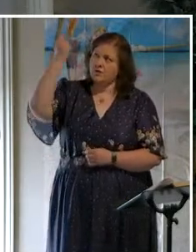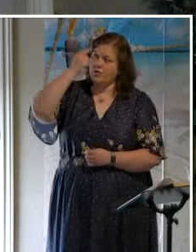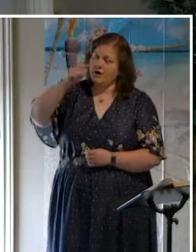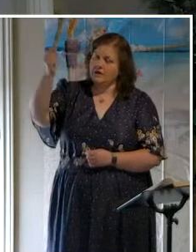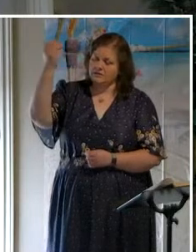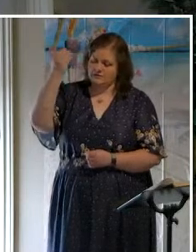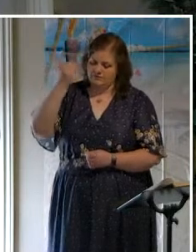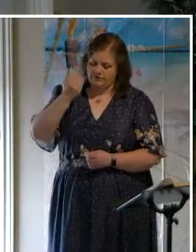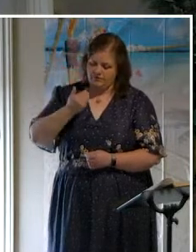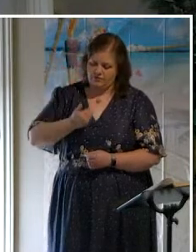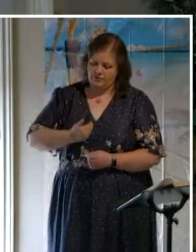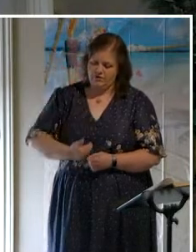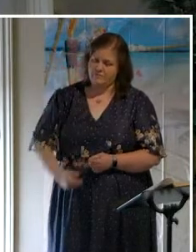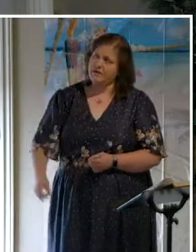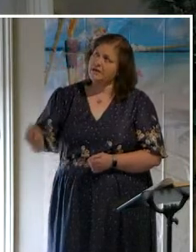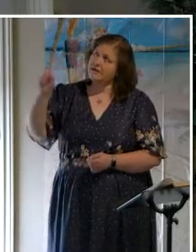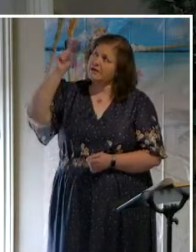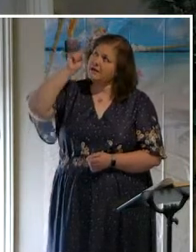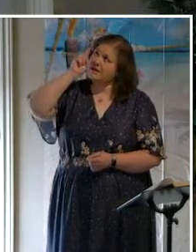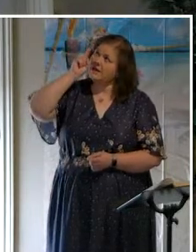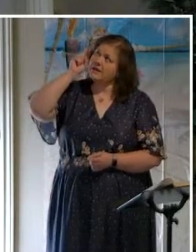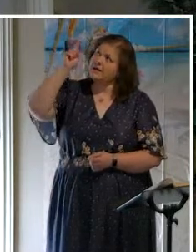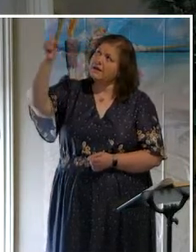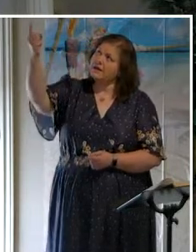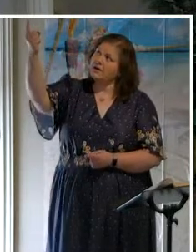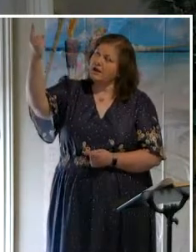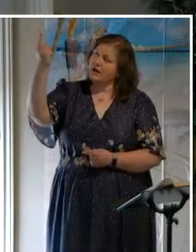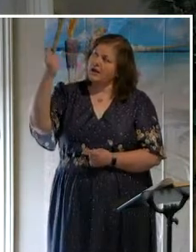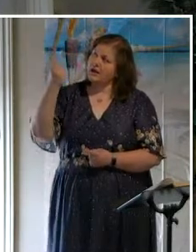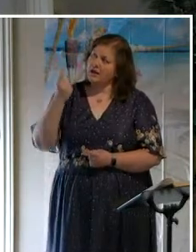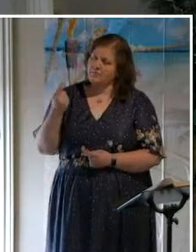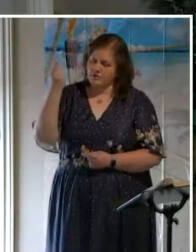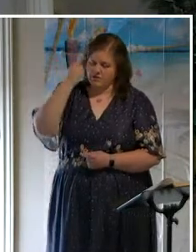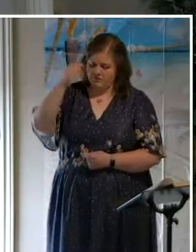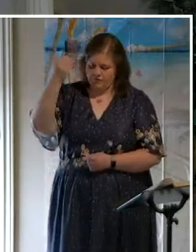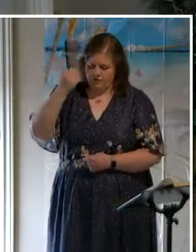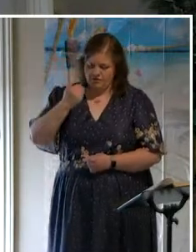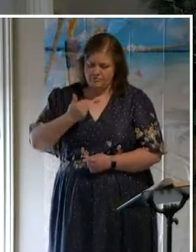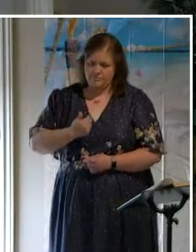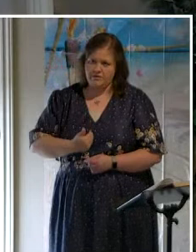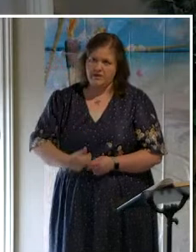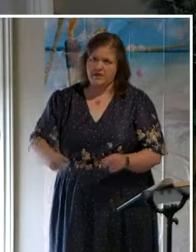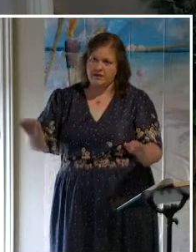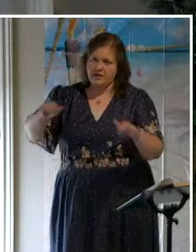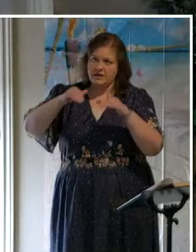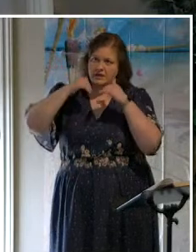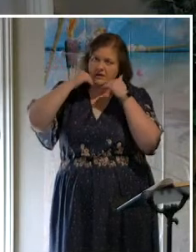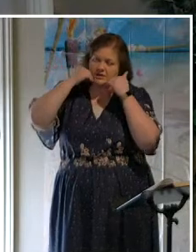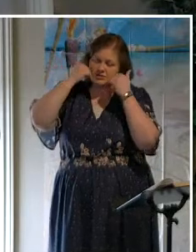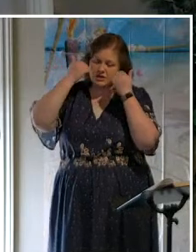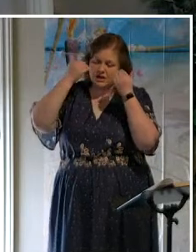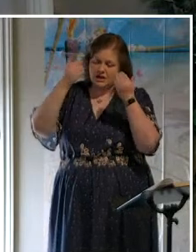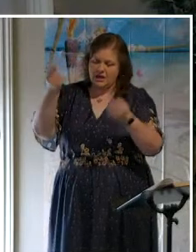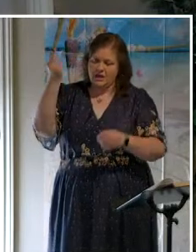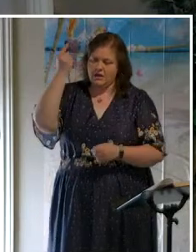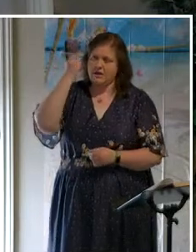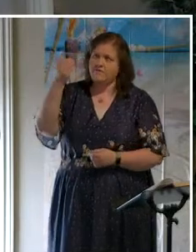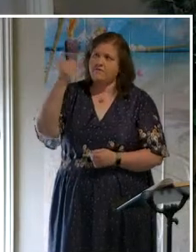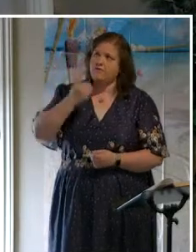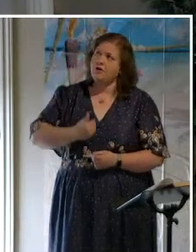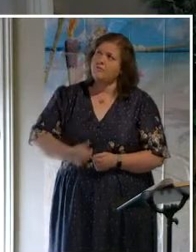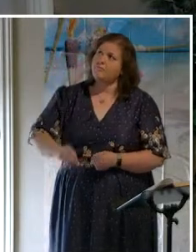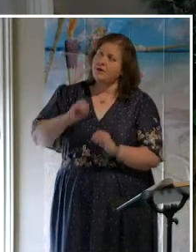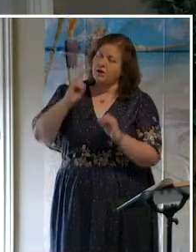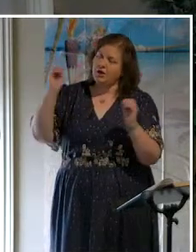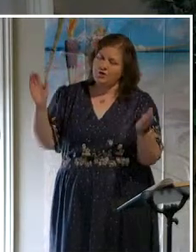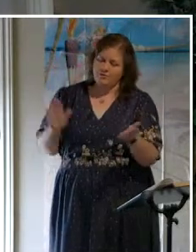It was for me he came, for me his shame,